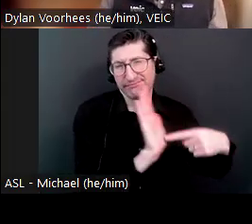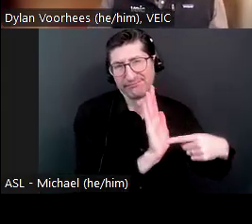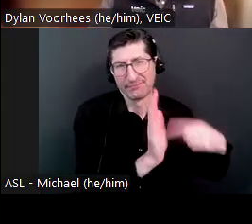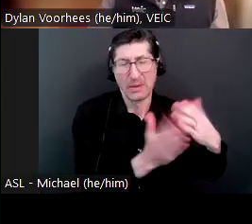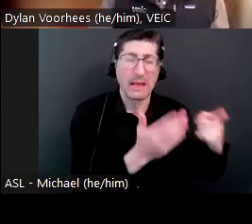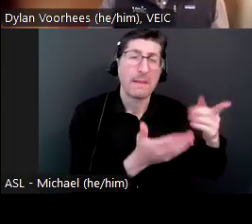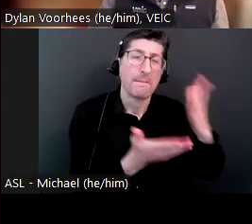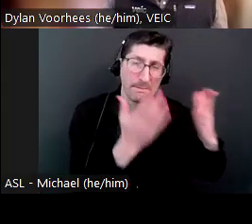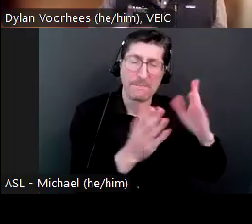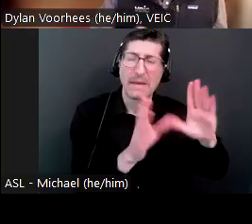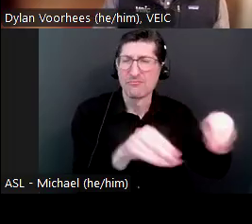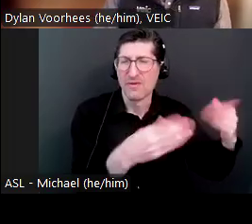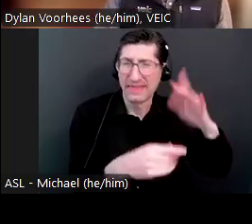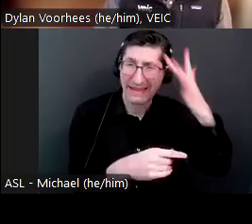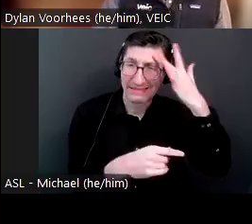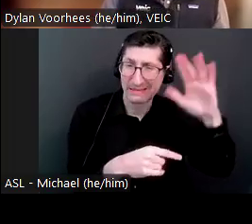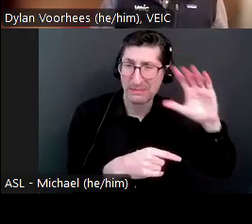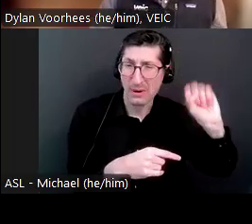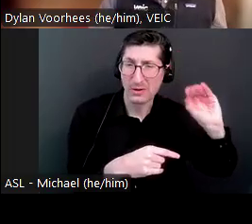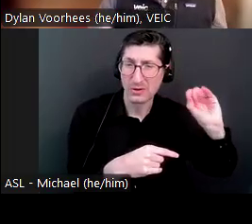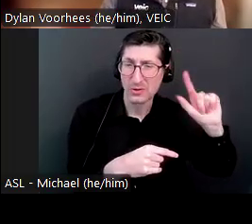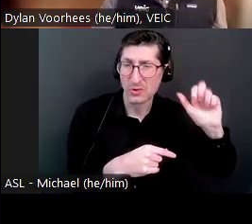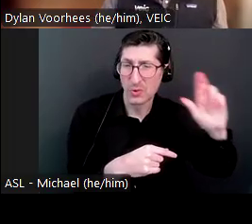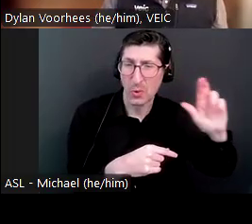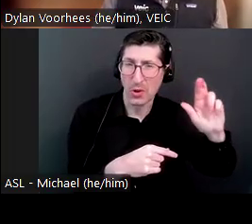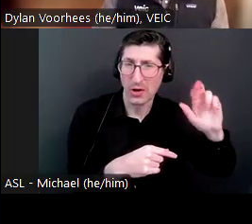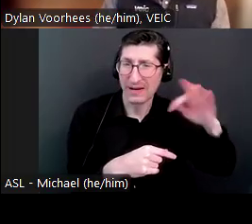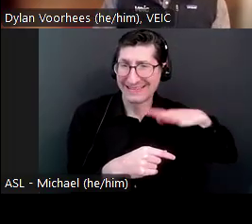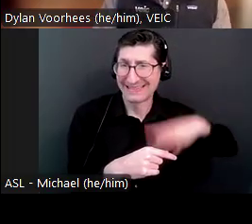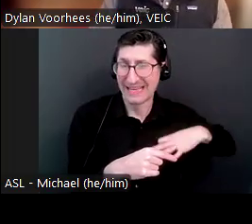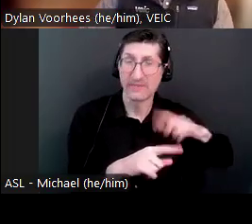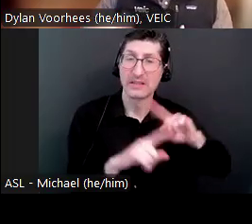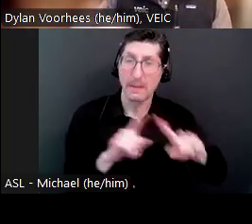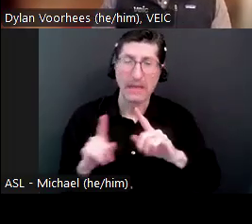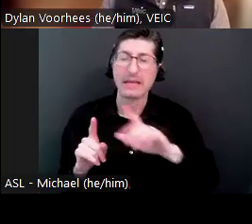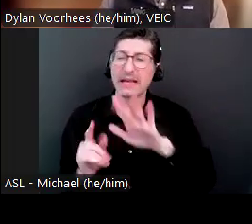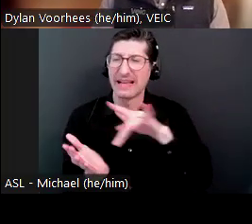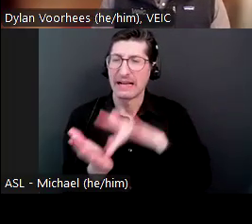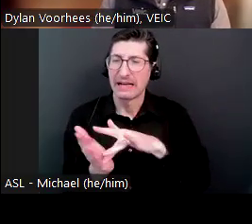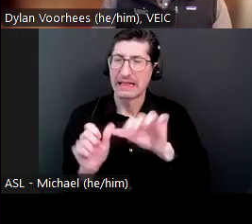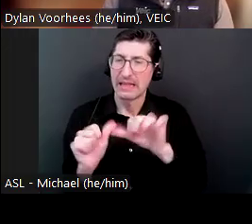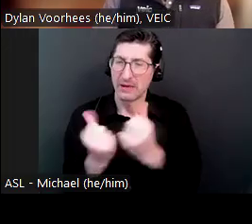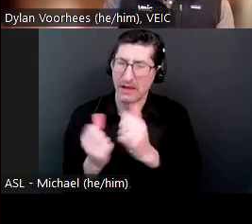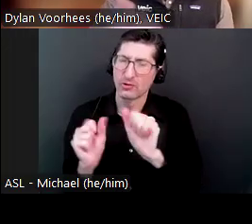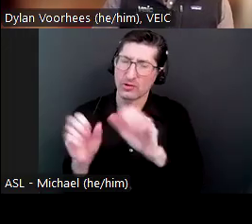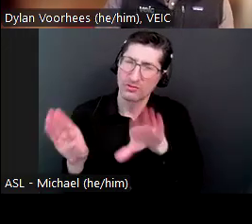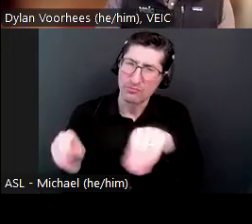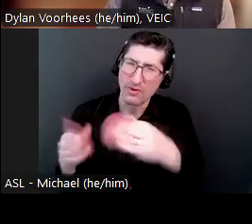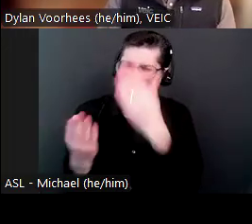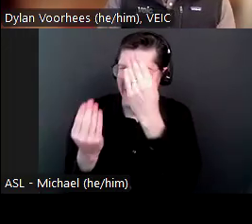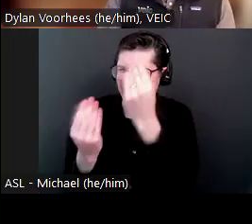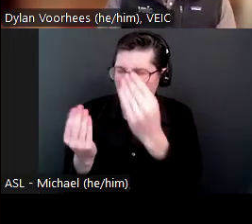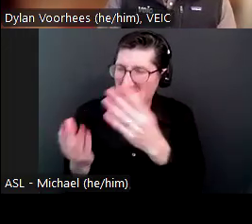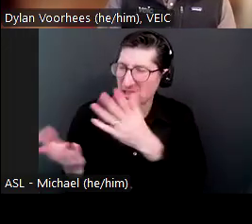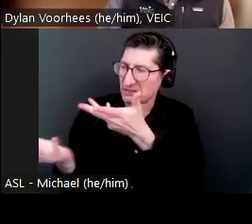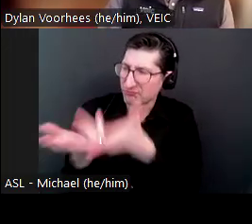smart solar incentives, but the clearinghouse could handle the customer-facing aspects, such as providing information,